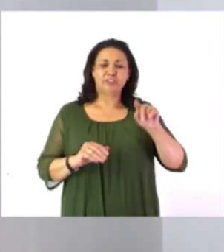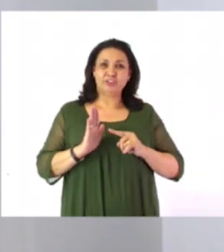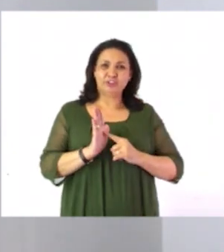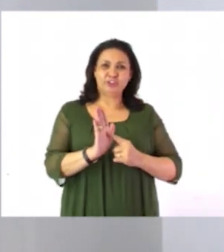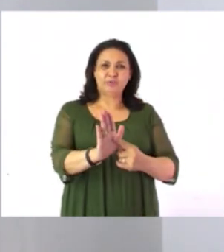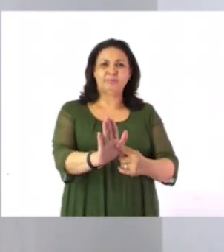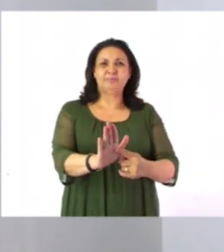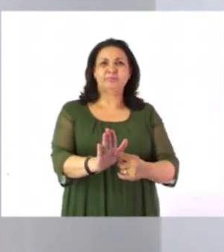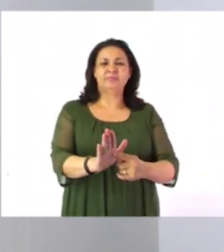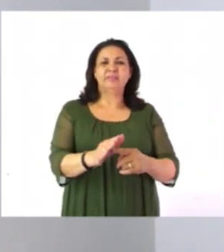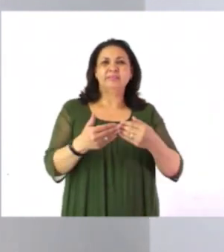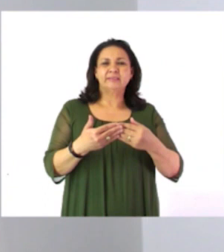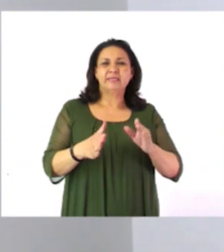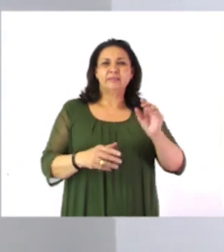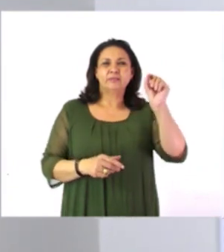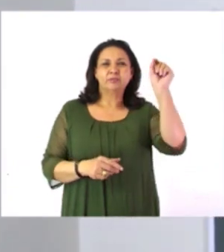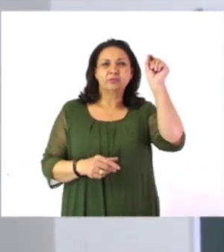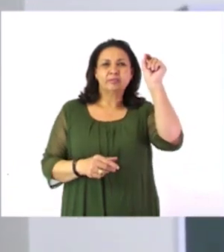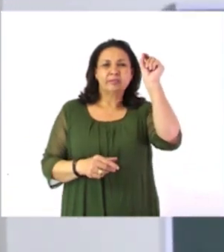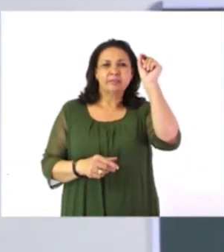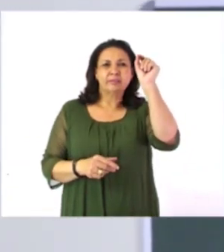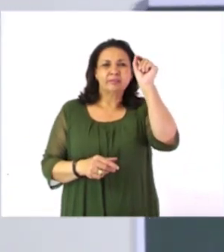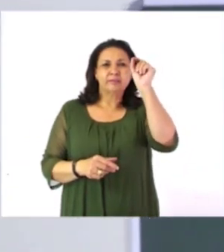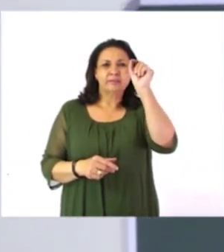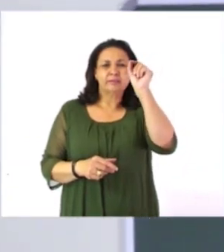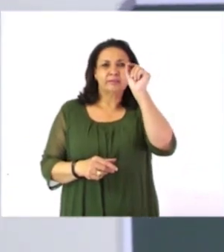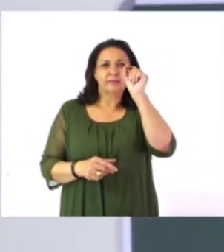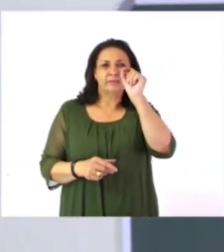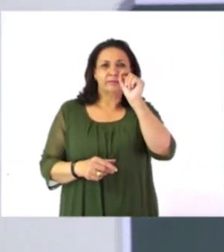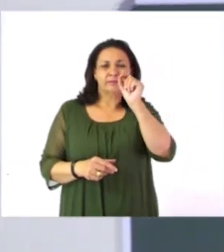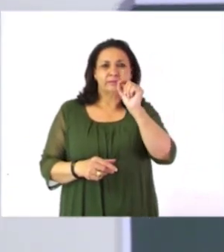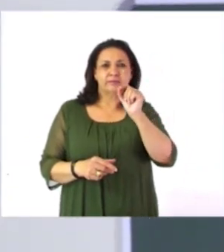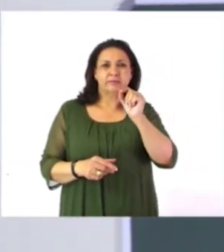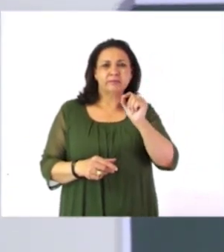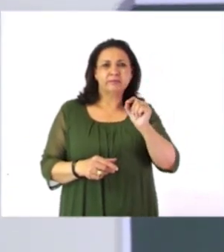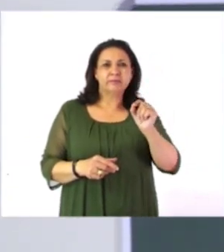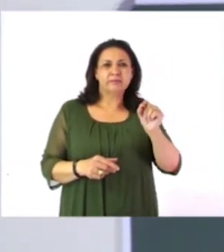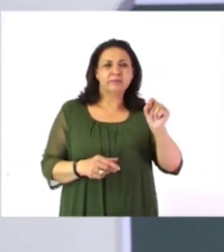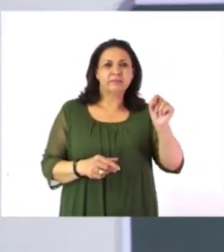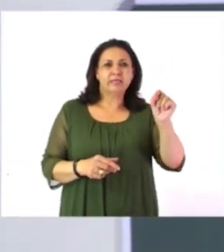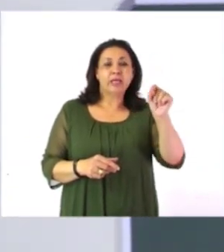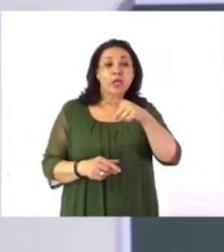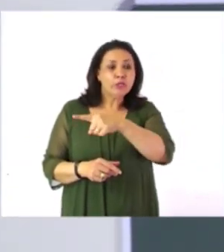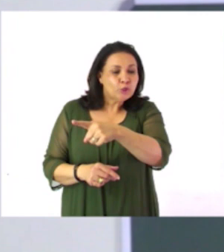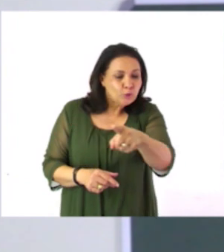We start on the dotted line. Make sure you don't go off. Around we go.